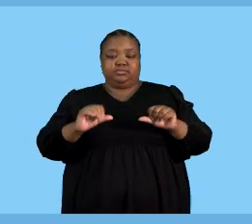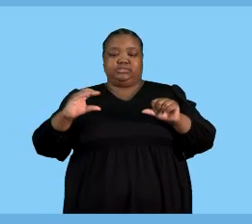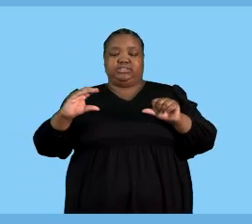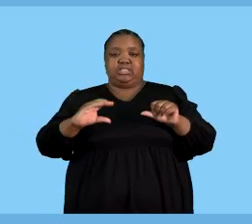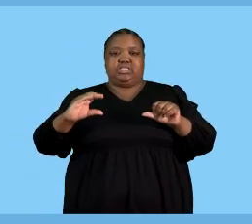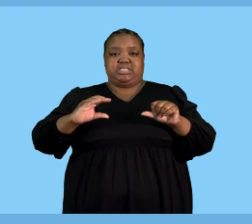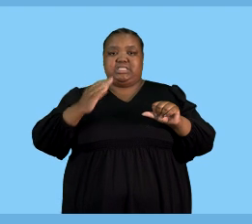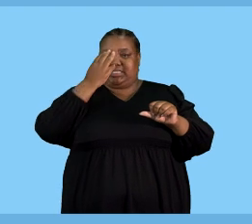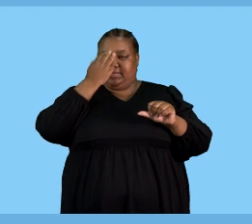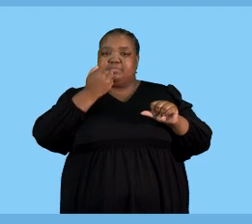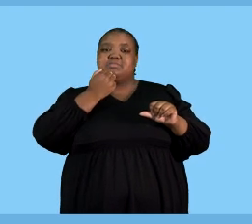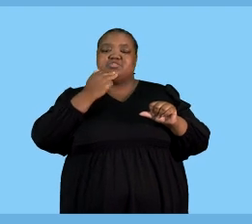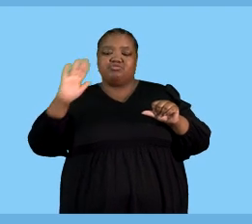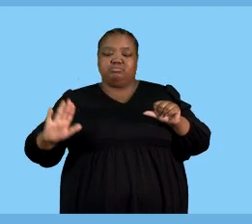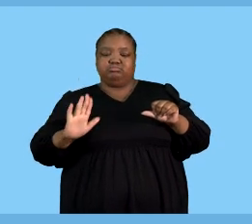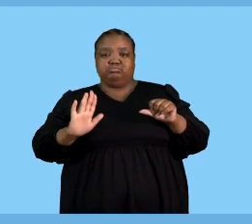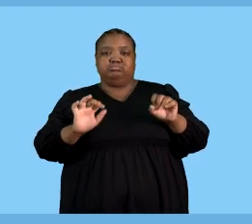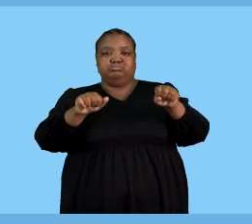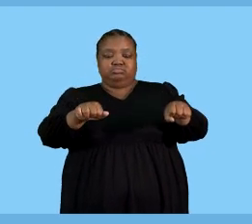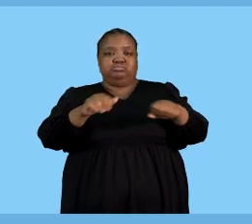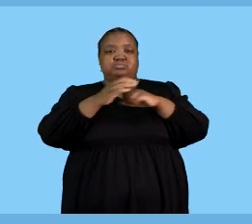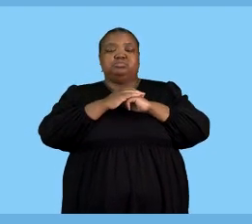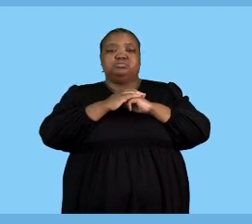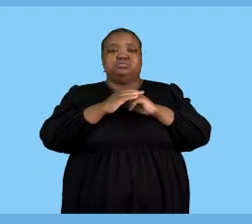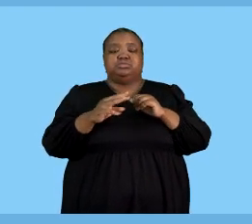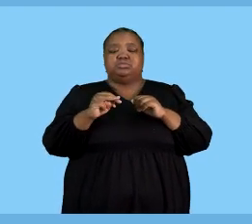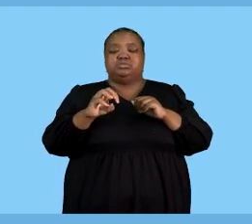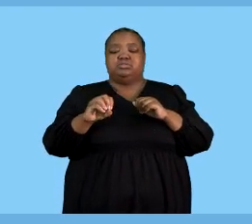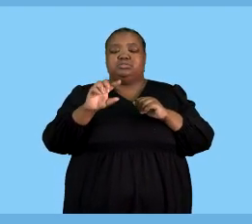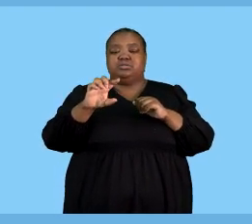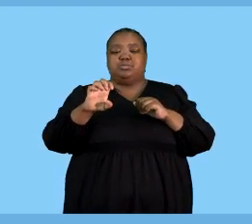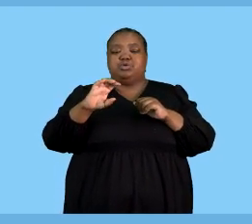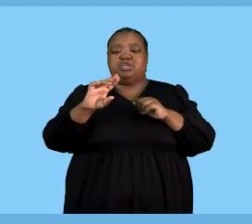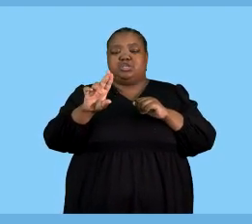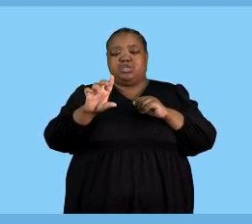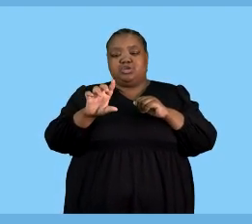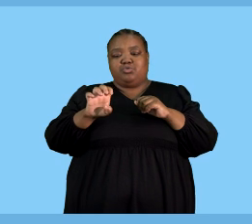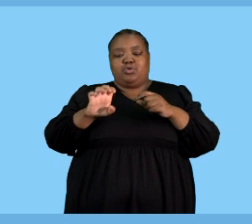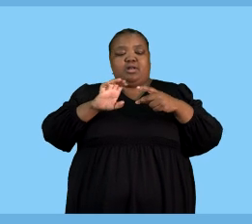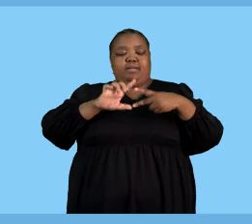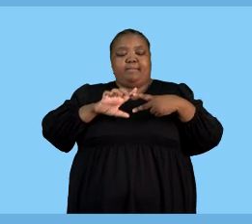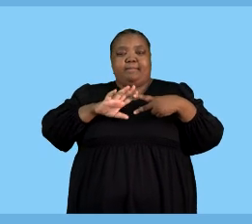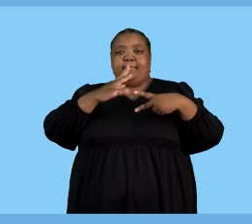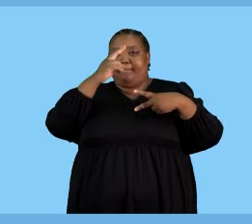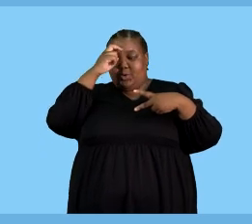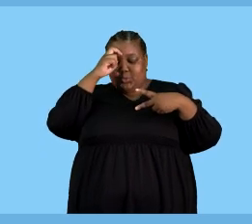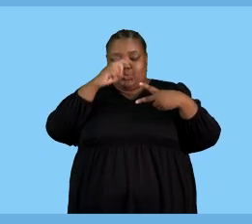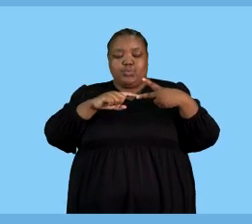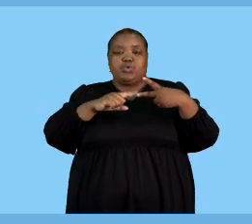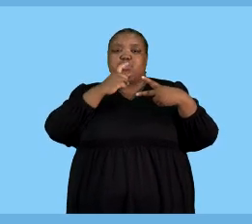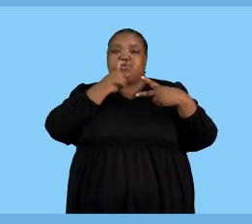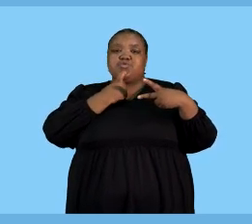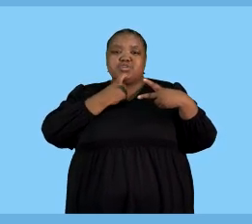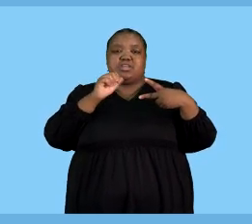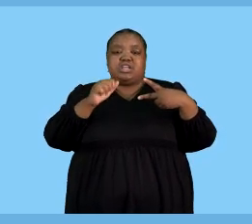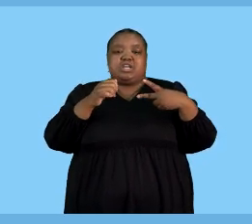And then we have C, the next picture, where we have the molecule that is blue and the other one that is